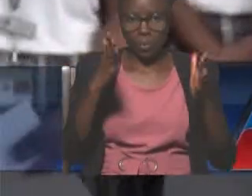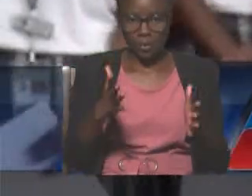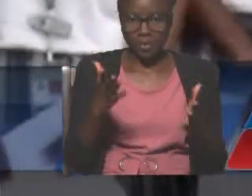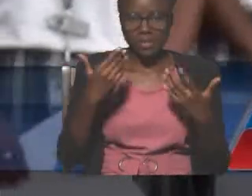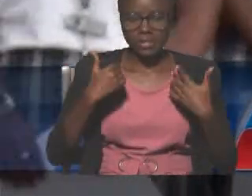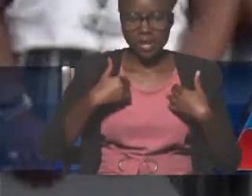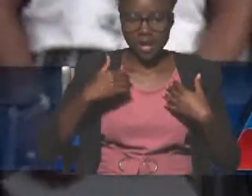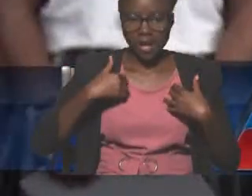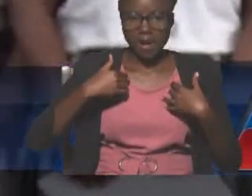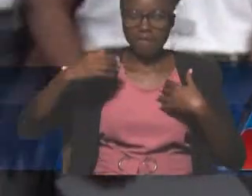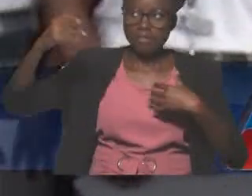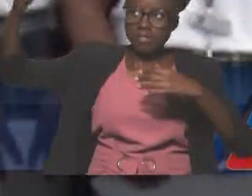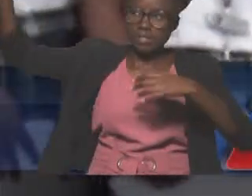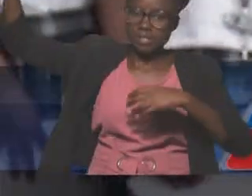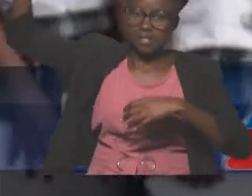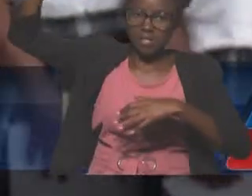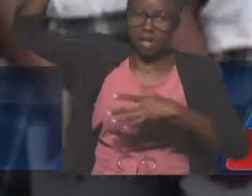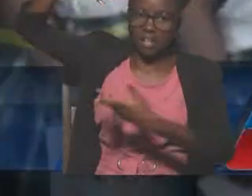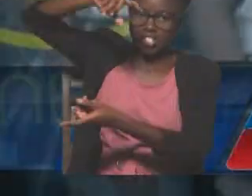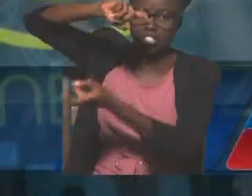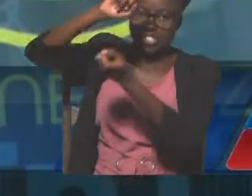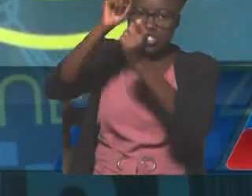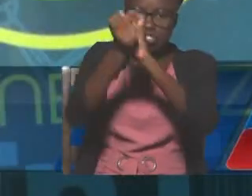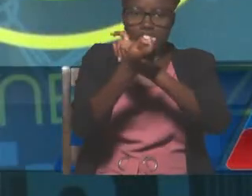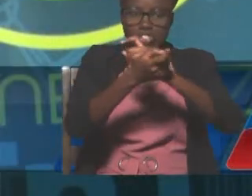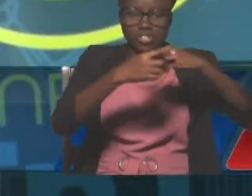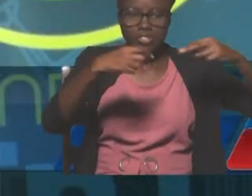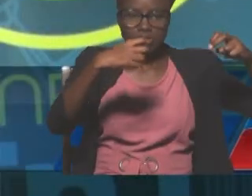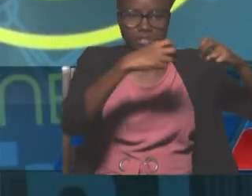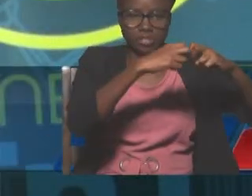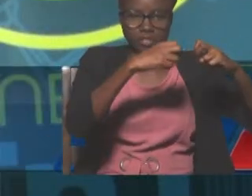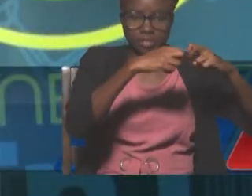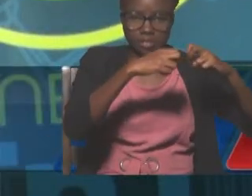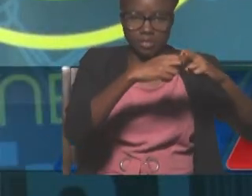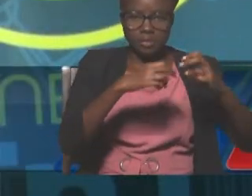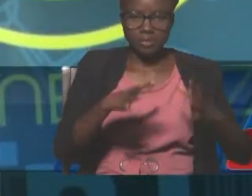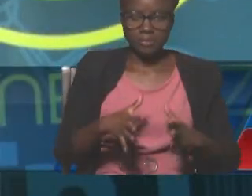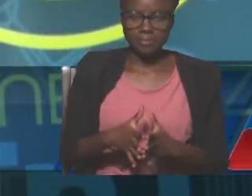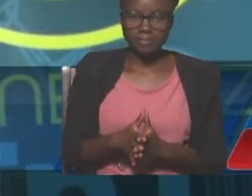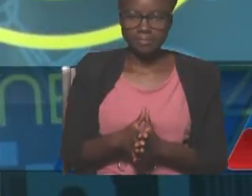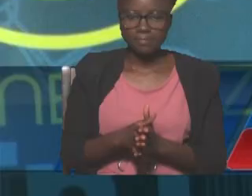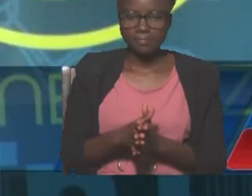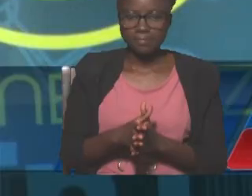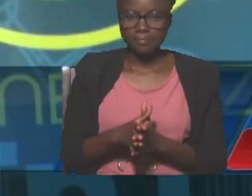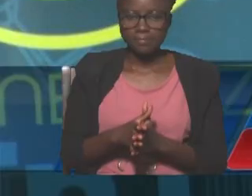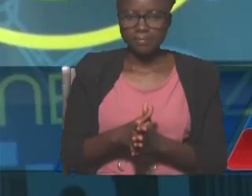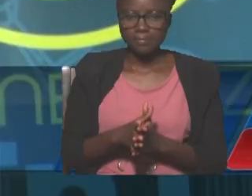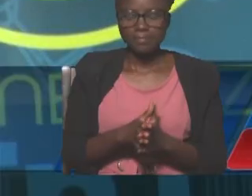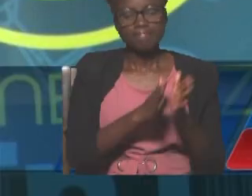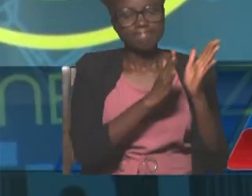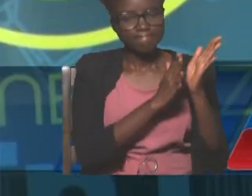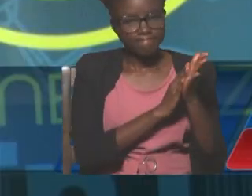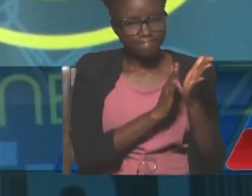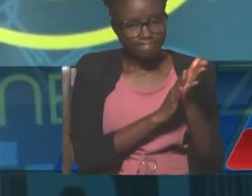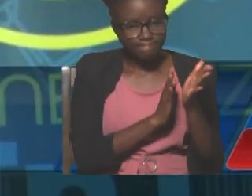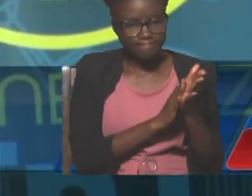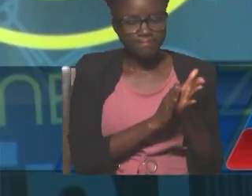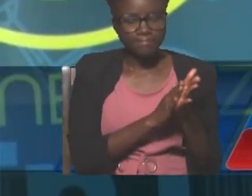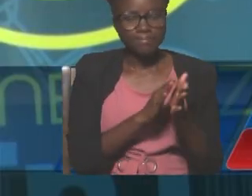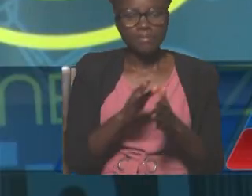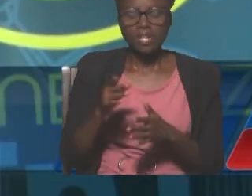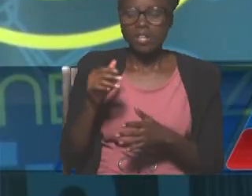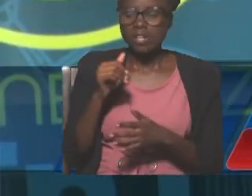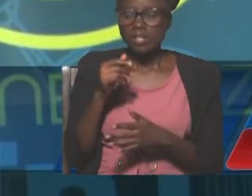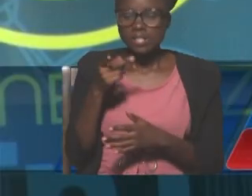which directly converts sunlight into electricity. Councillor for Caratal Tutuga commended this achievement, noting that it not only demonstrated